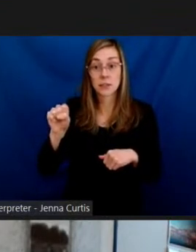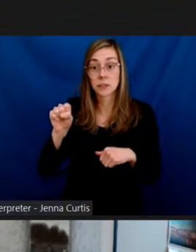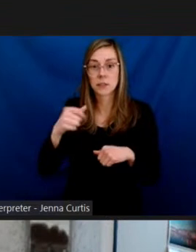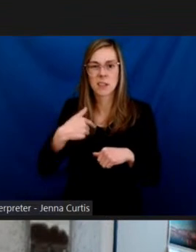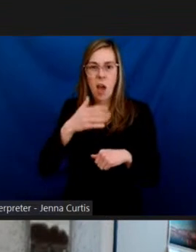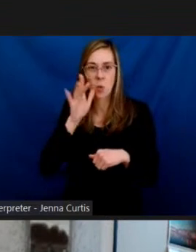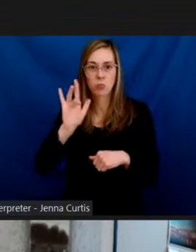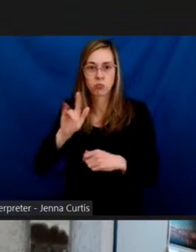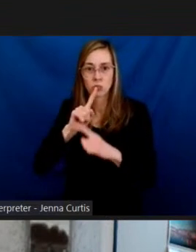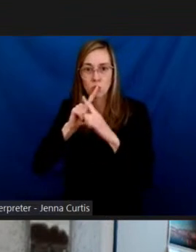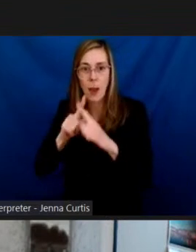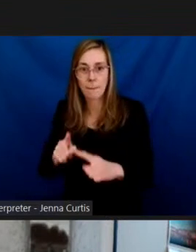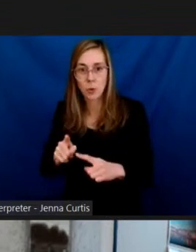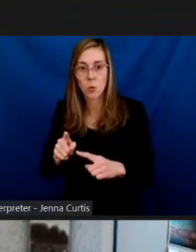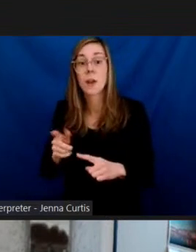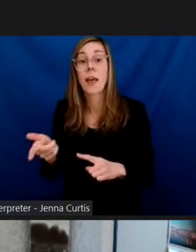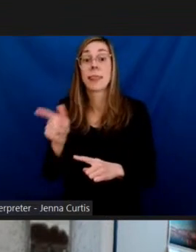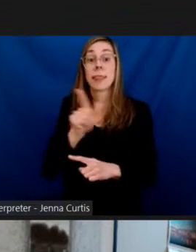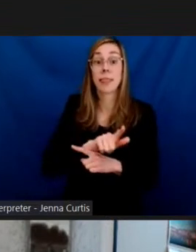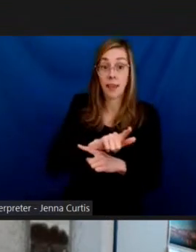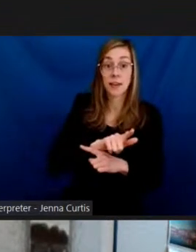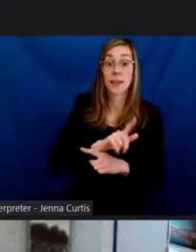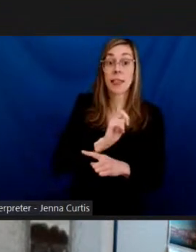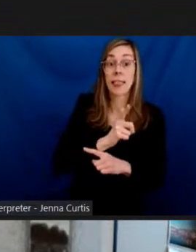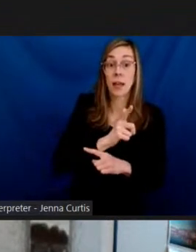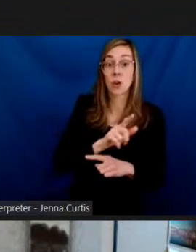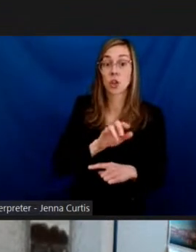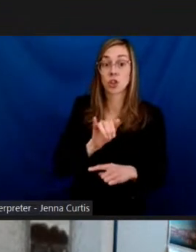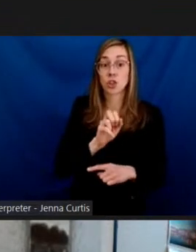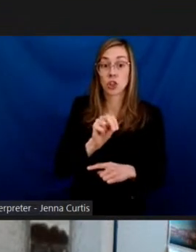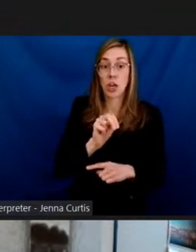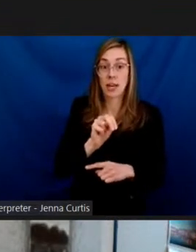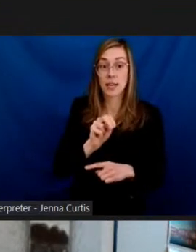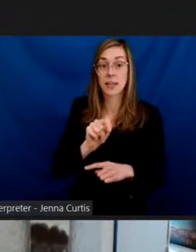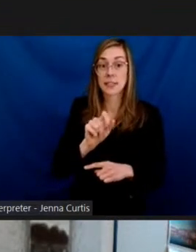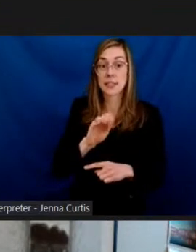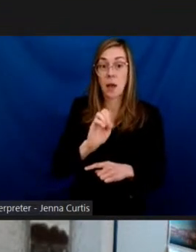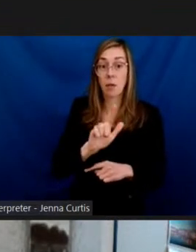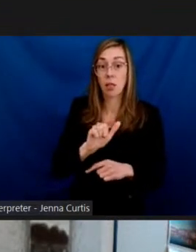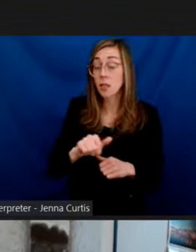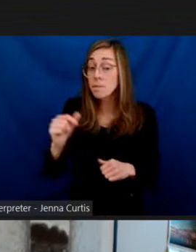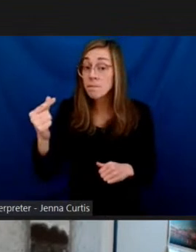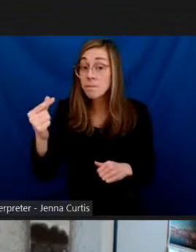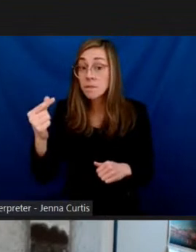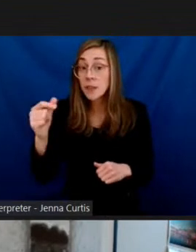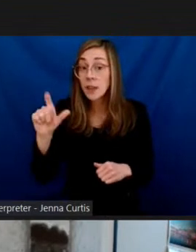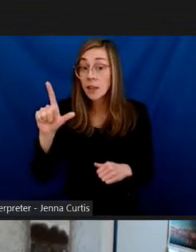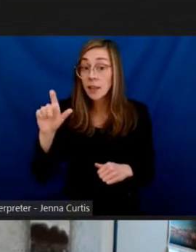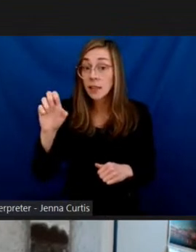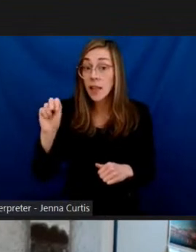speak now, and then we'll go to Jen Tavel. Let's see here. Glenna, can you hear us?